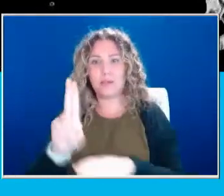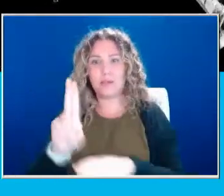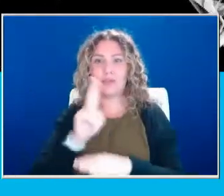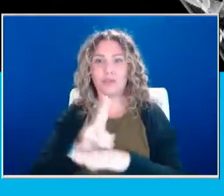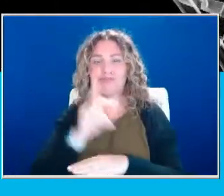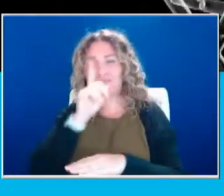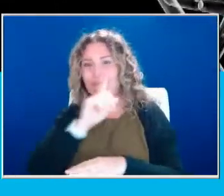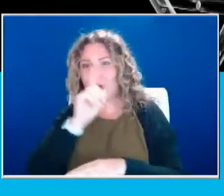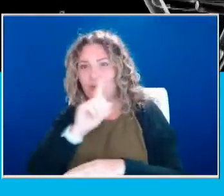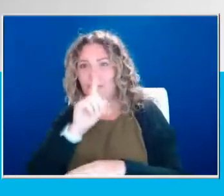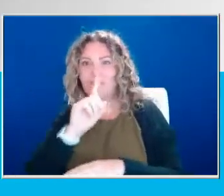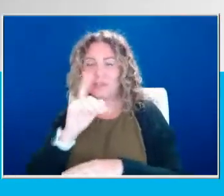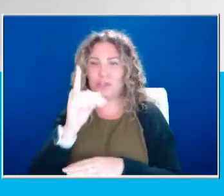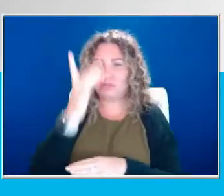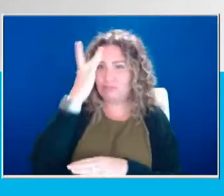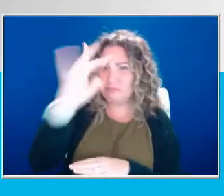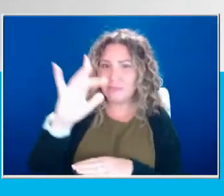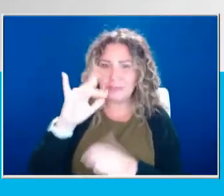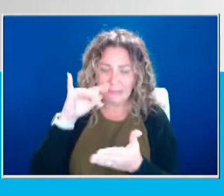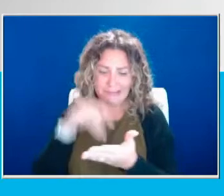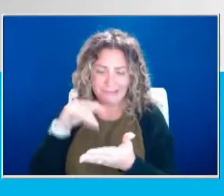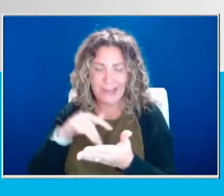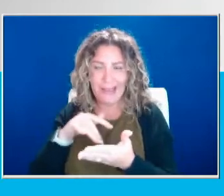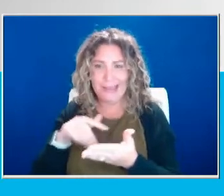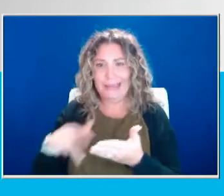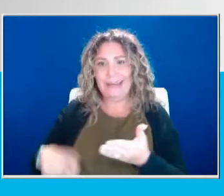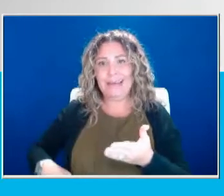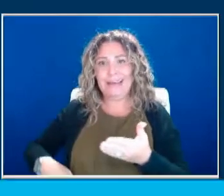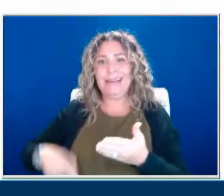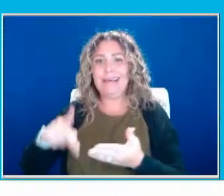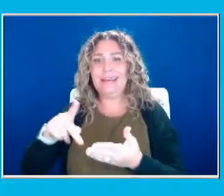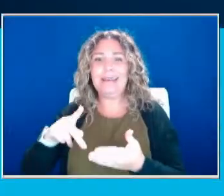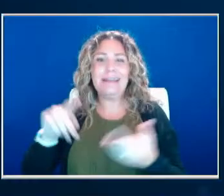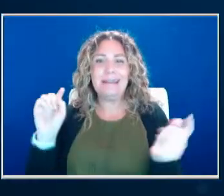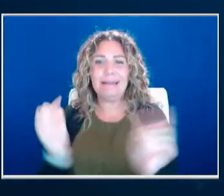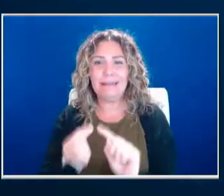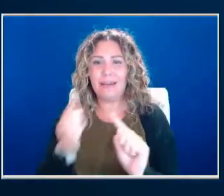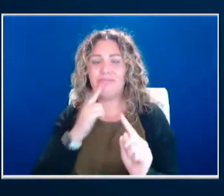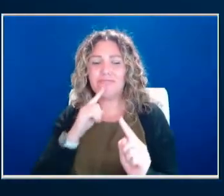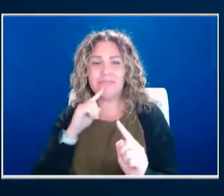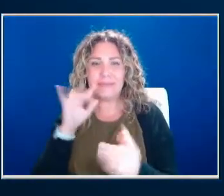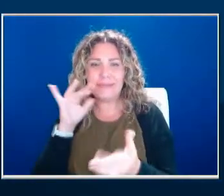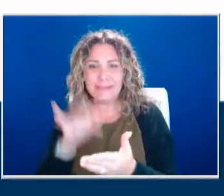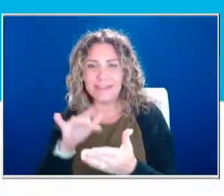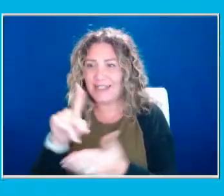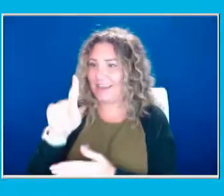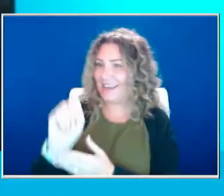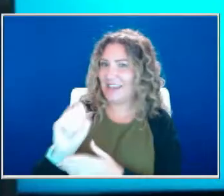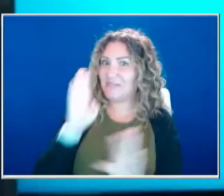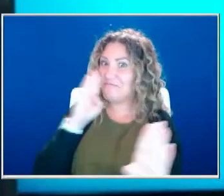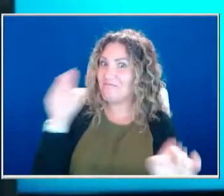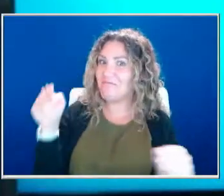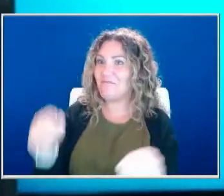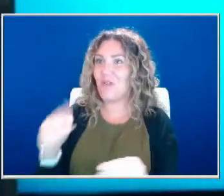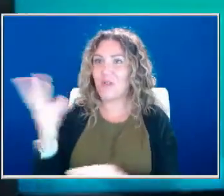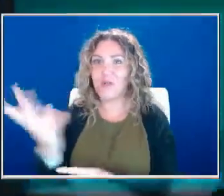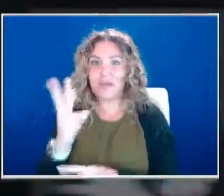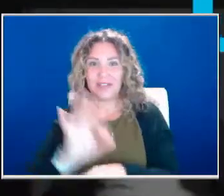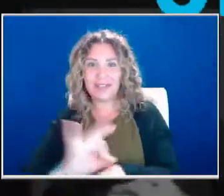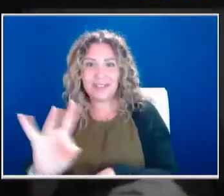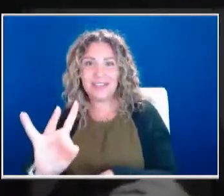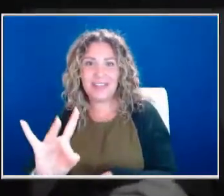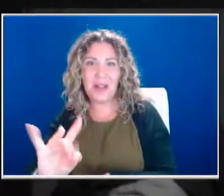intelligence to study some kidney injuries. The study putting Kansas in the spotlight Wednesday at 8. Live long and